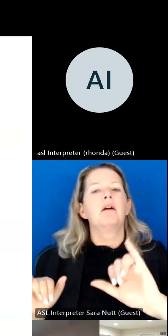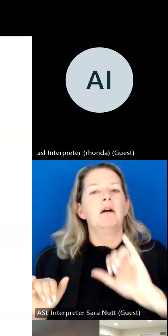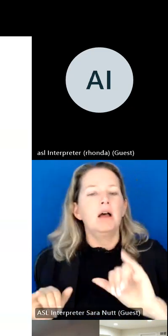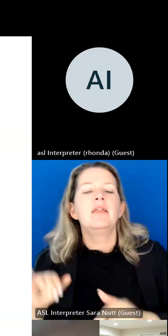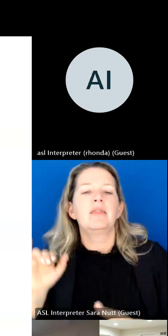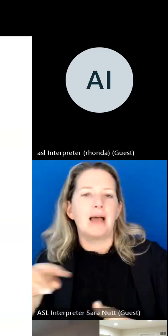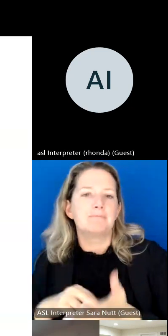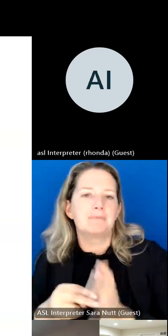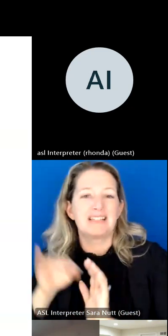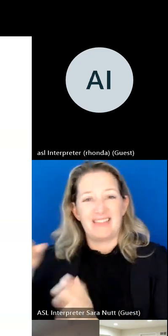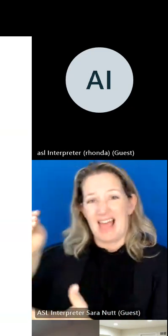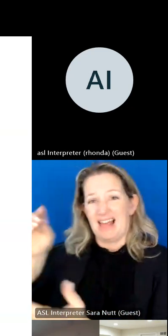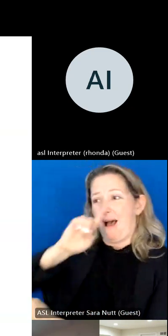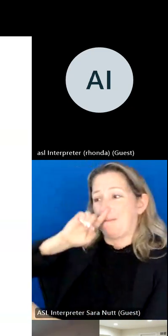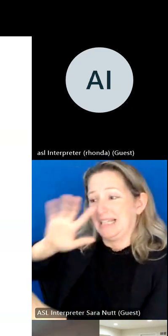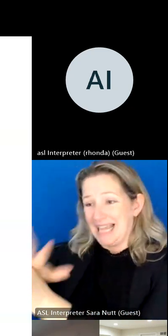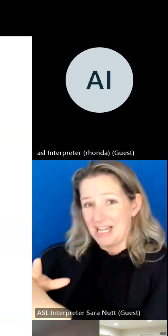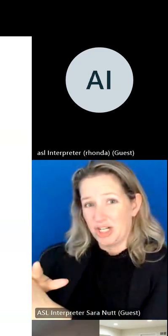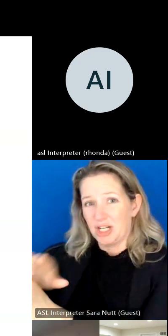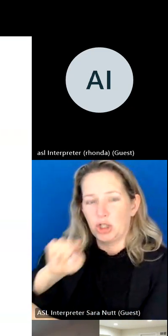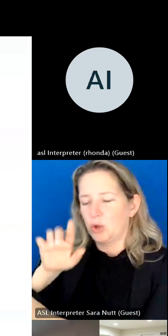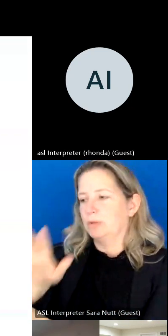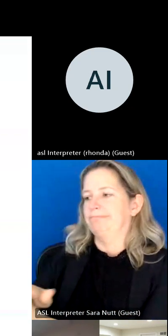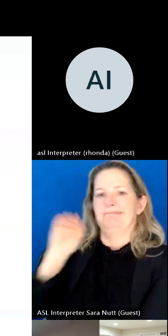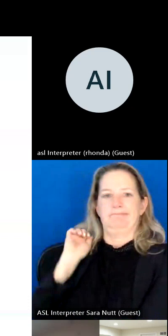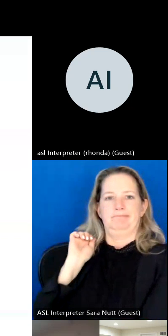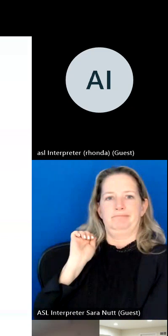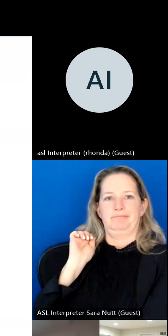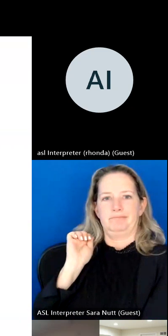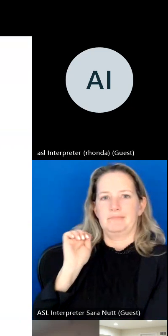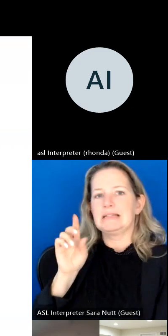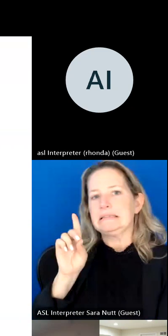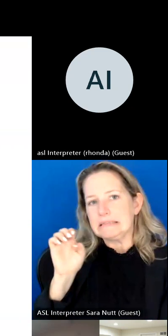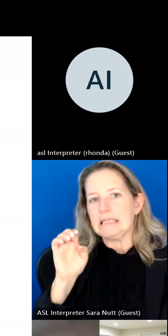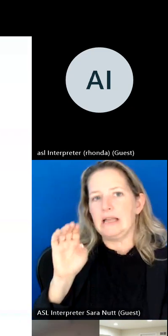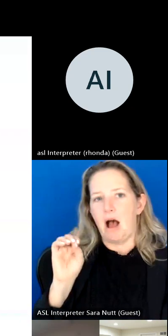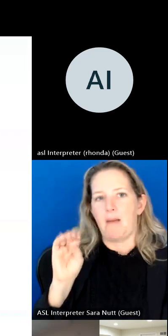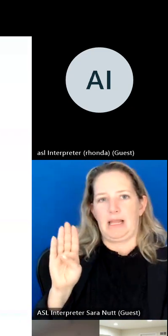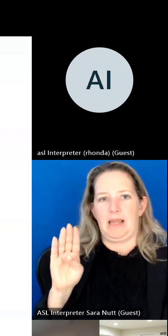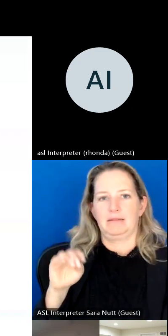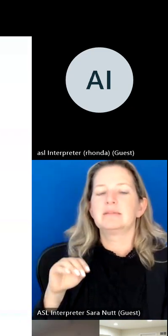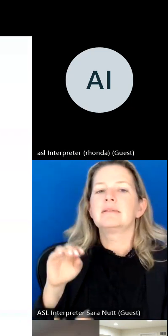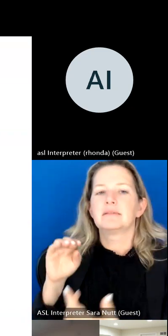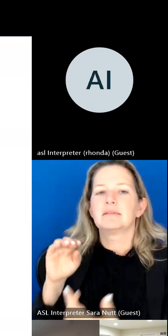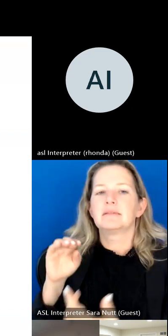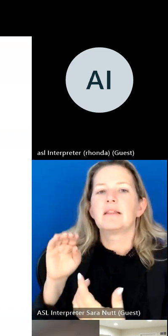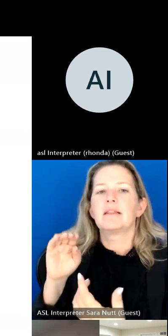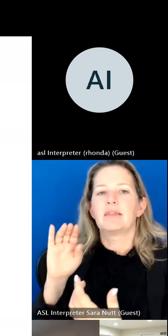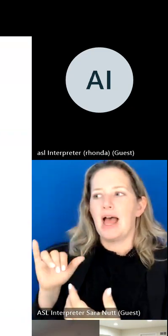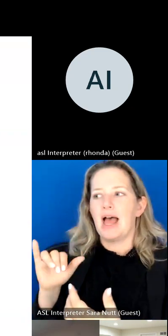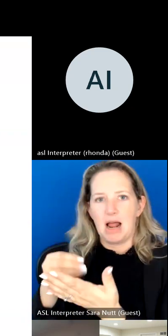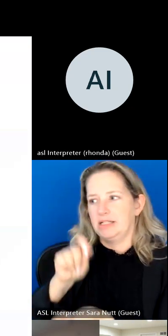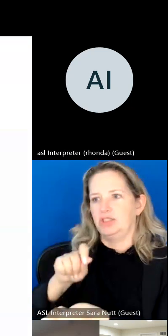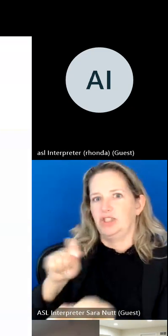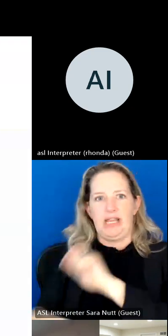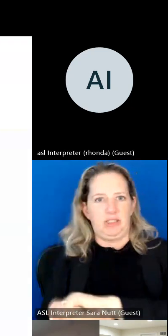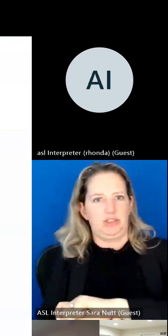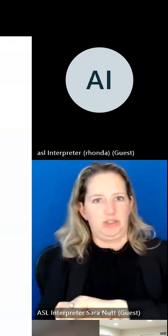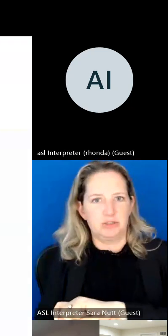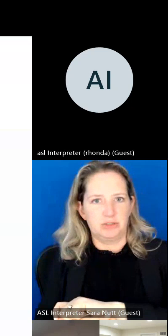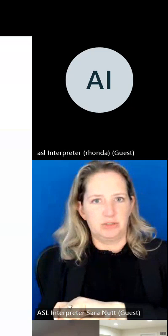recovery of unpaid obligations. So that amount of money is recorded because that changes your